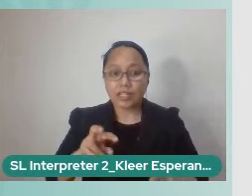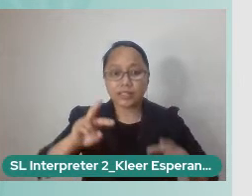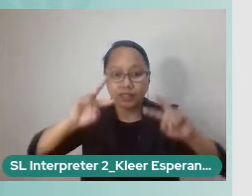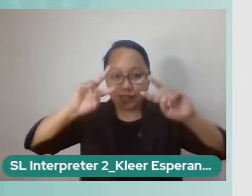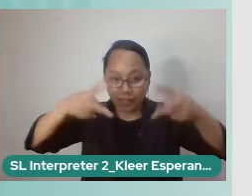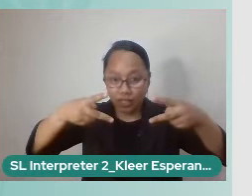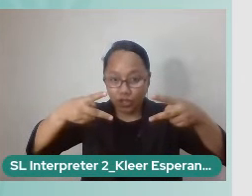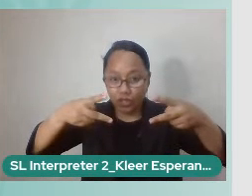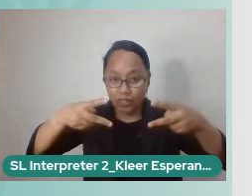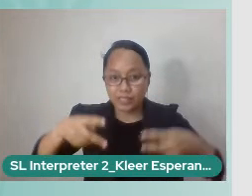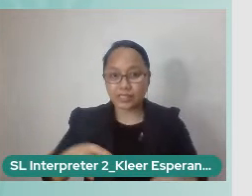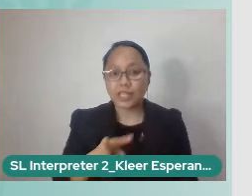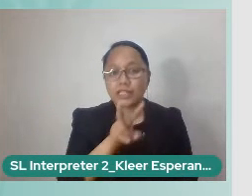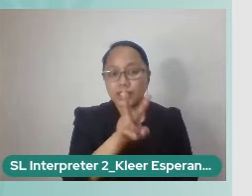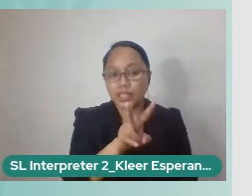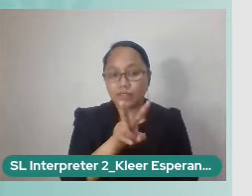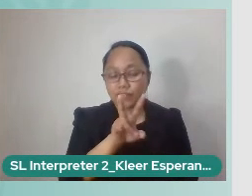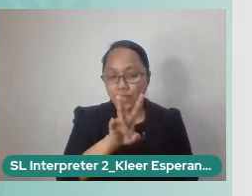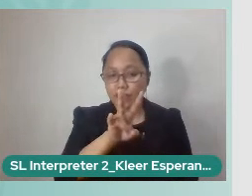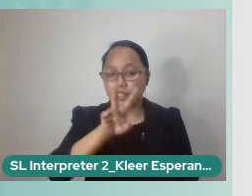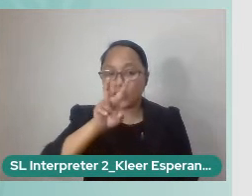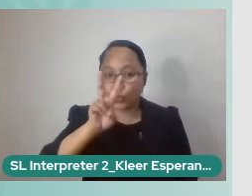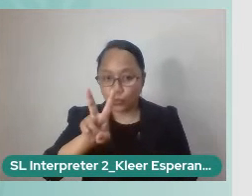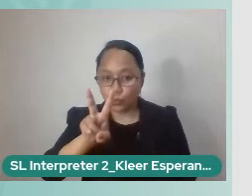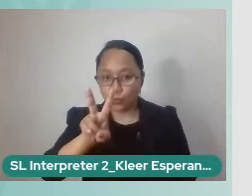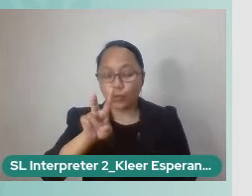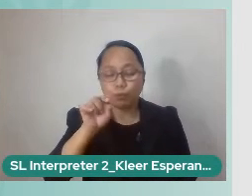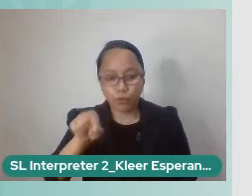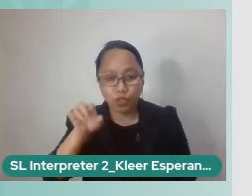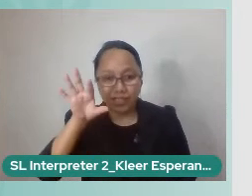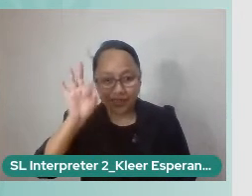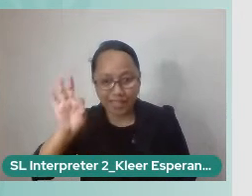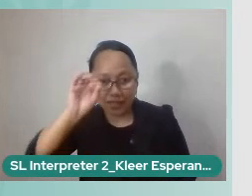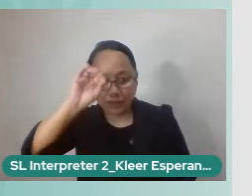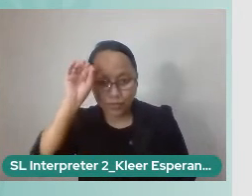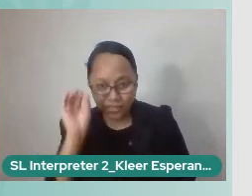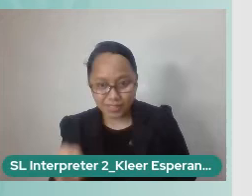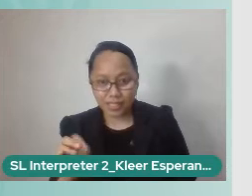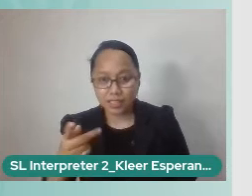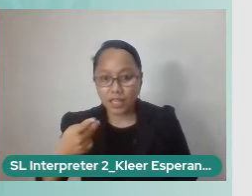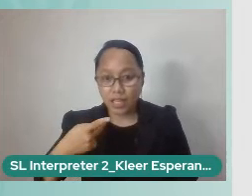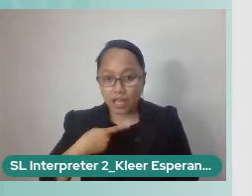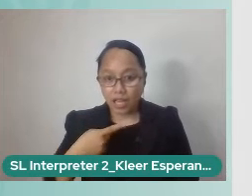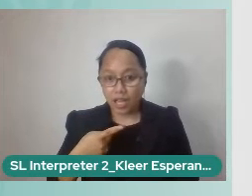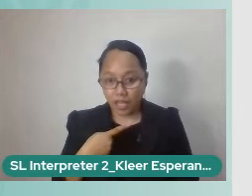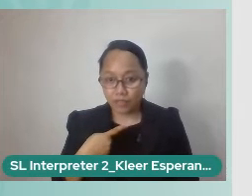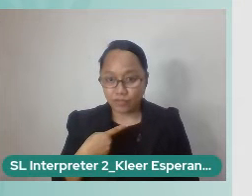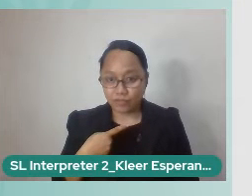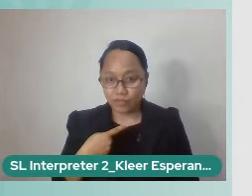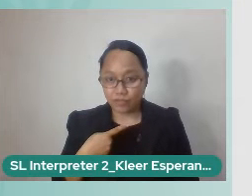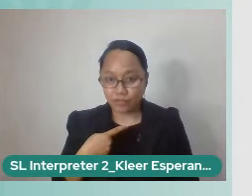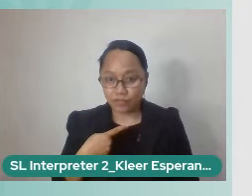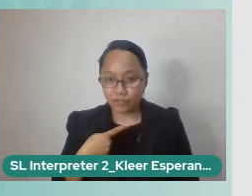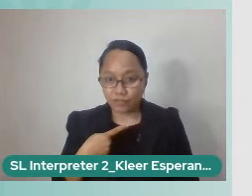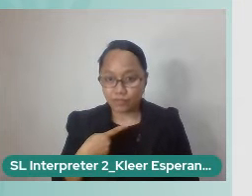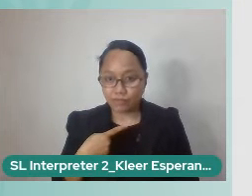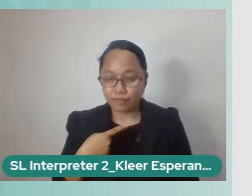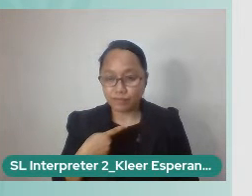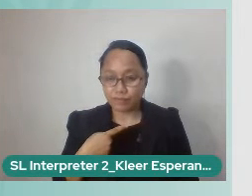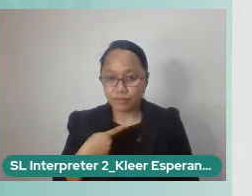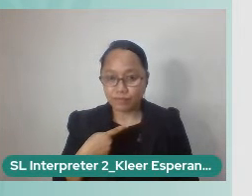the best case in the quality-controlled environment, achieved usually only in high-income countries with much